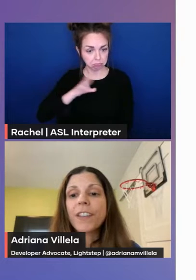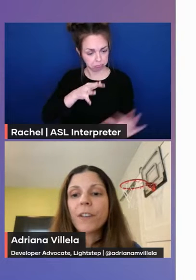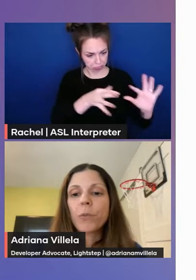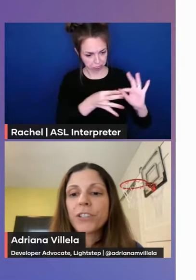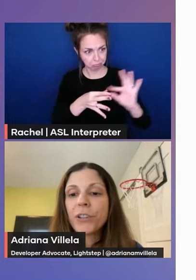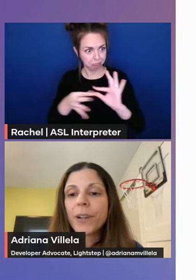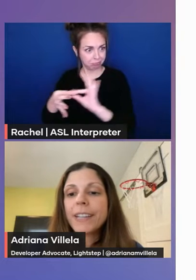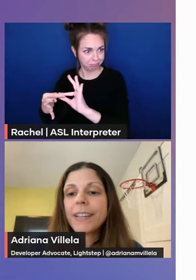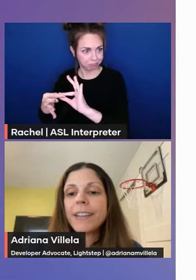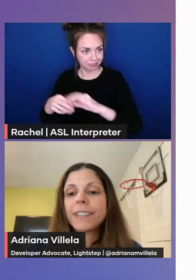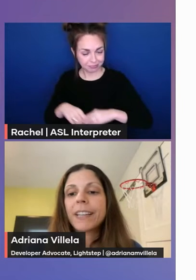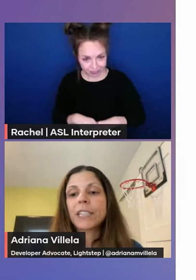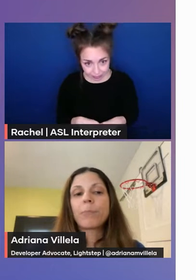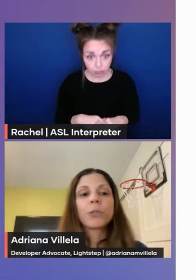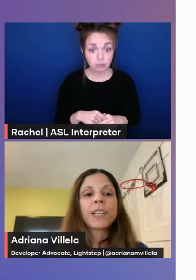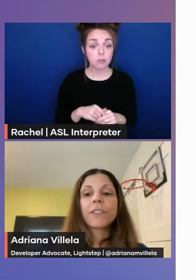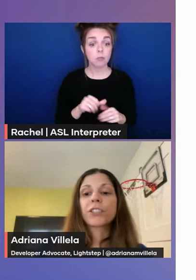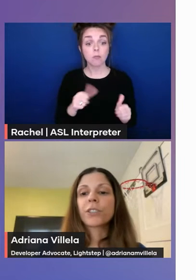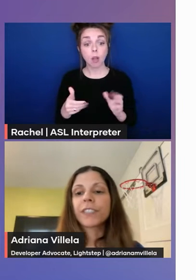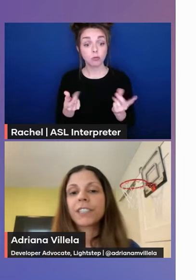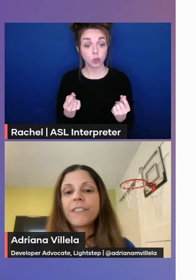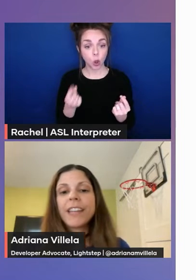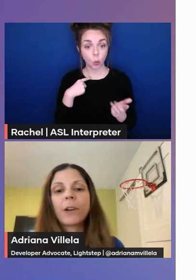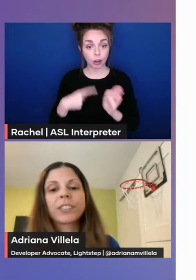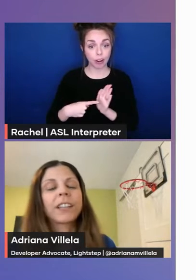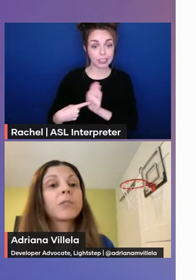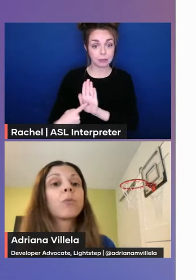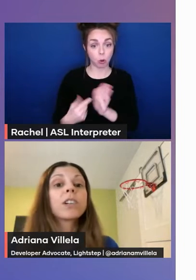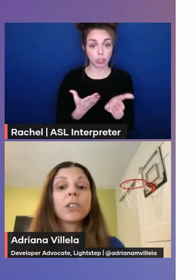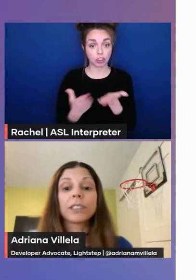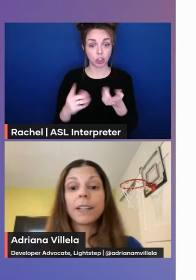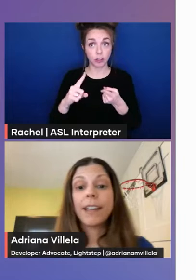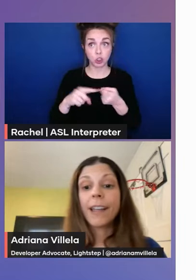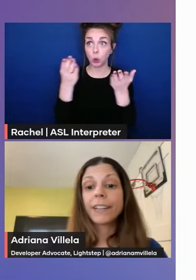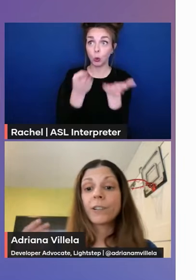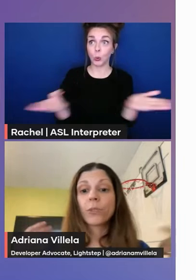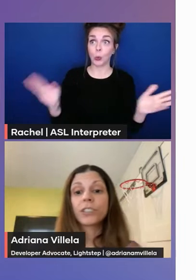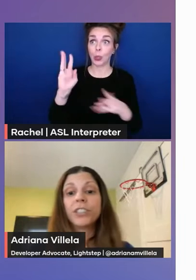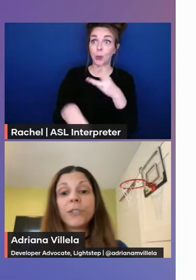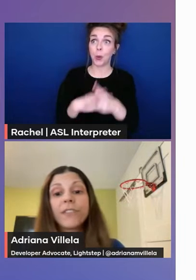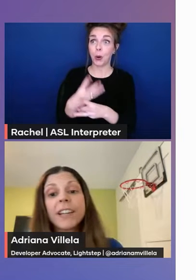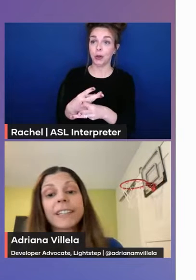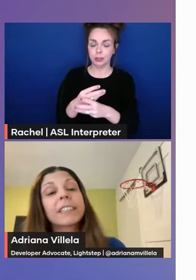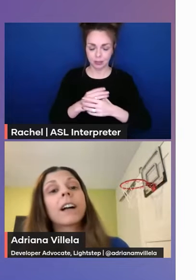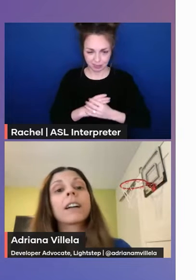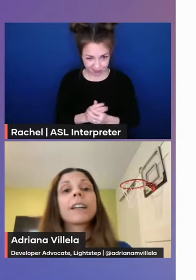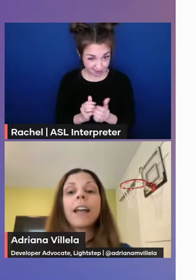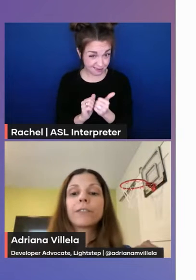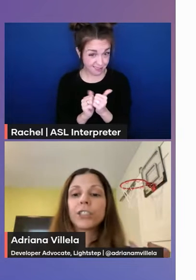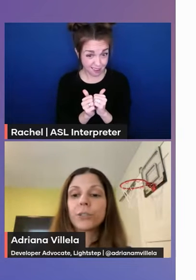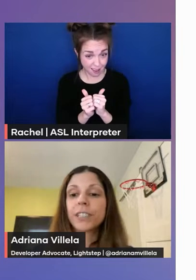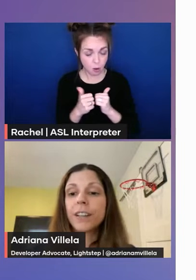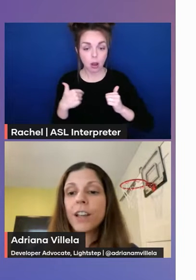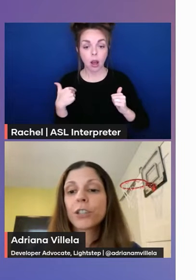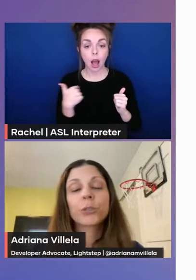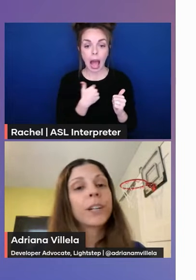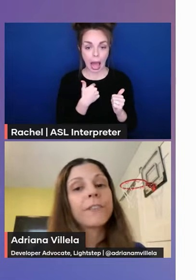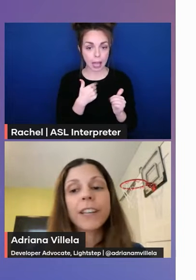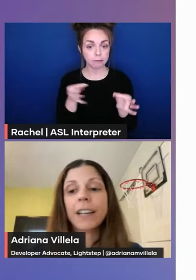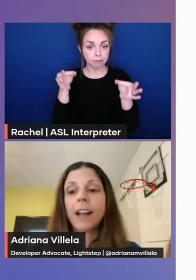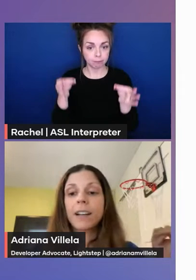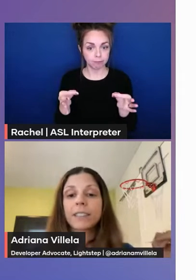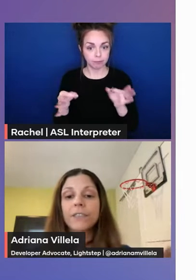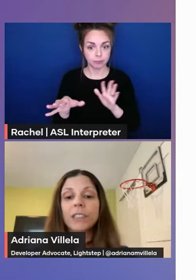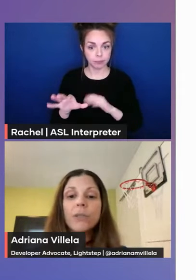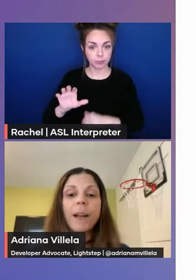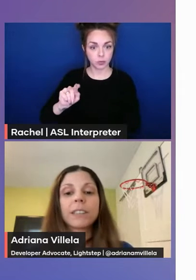Another thing that we're doing is exposing the service to the outside world. And in order to do this, I have chosen